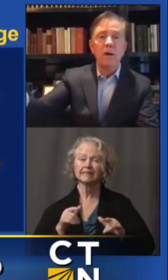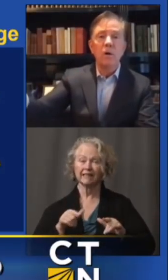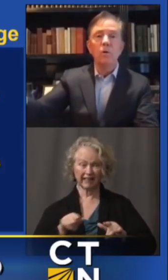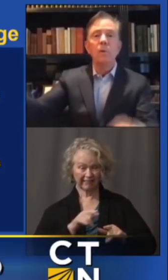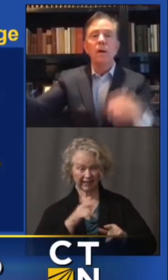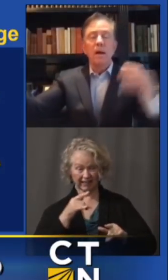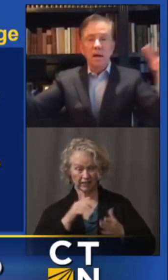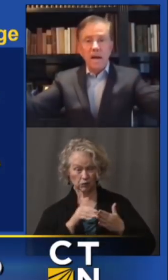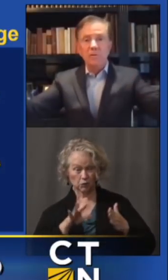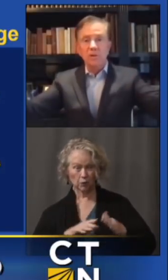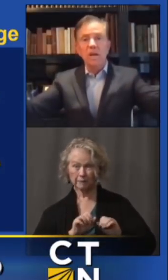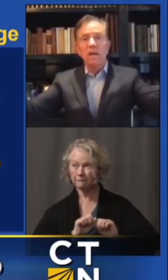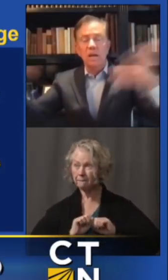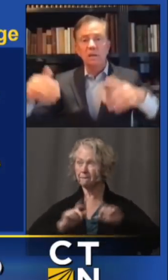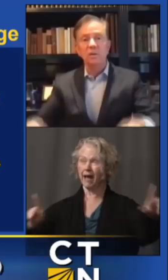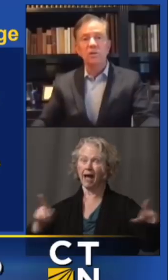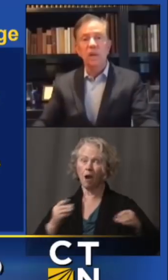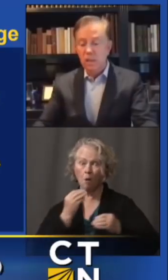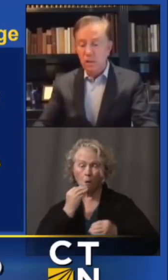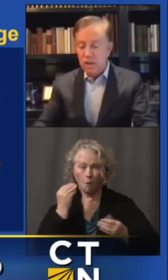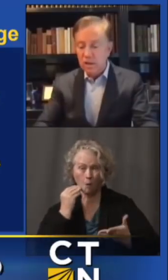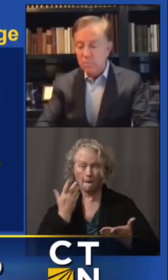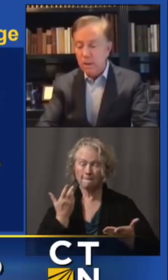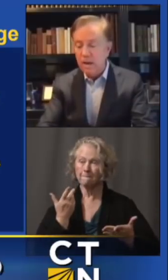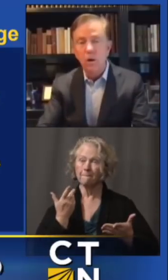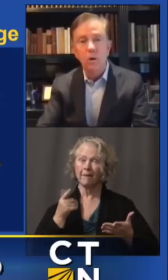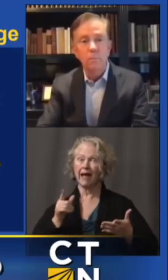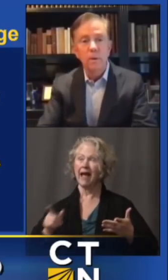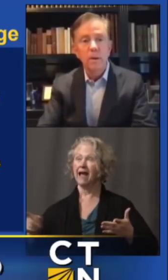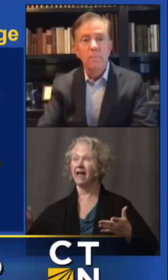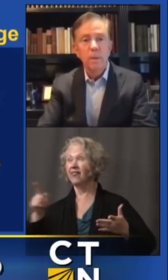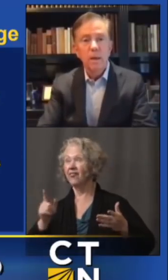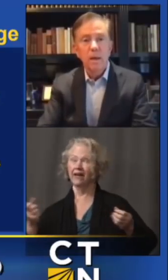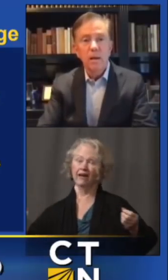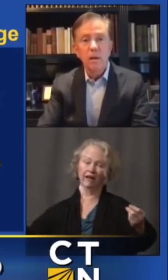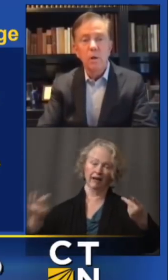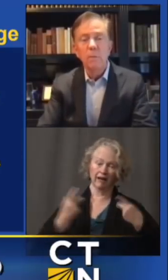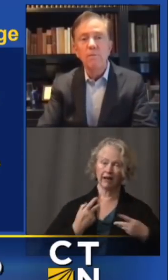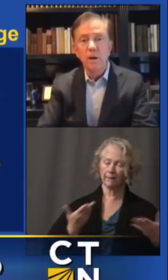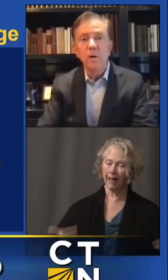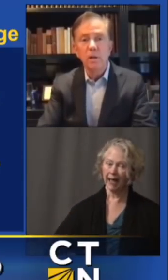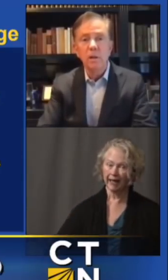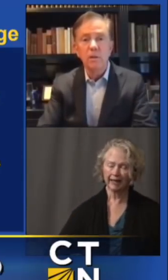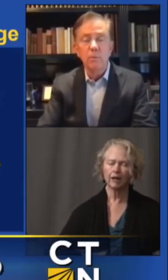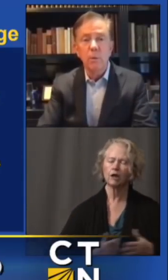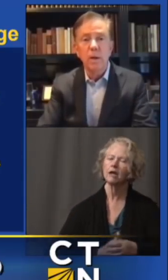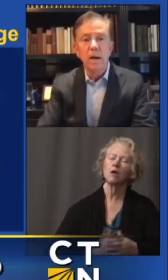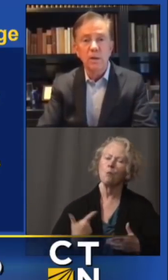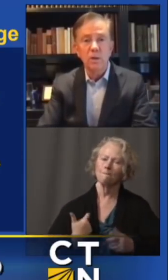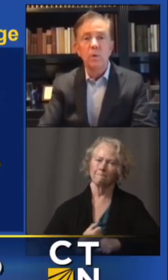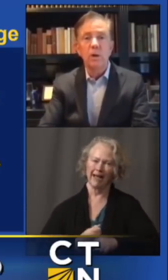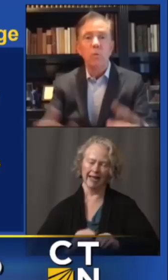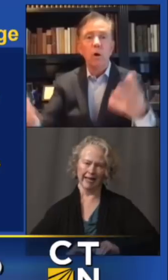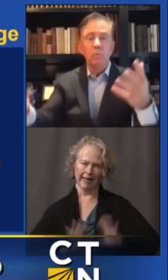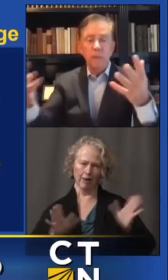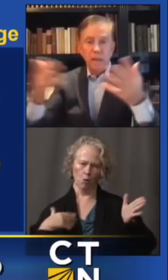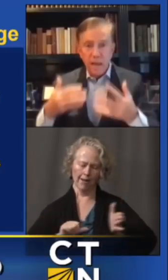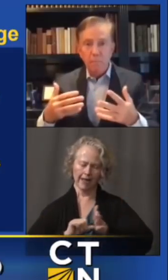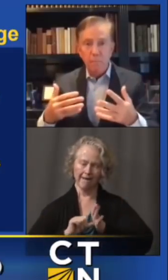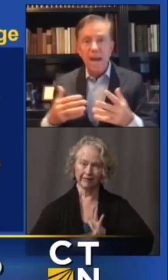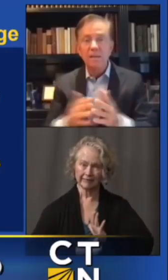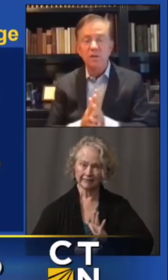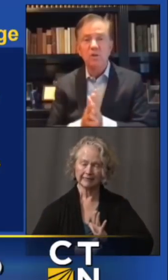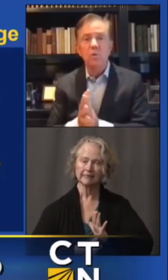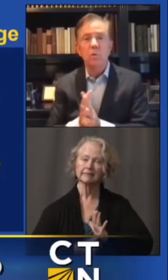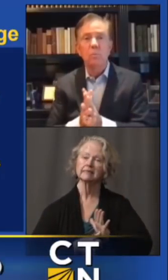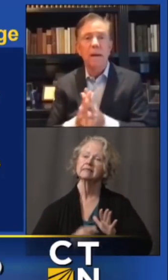back home and out-of-state colleges sending their kids back home. And we're going to be very clear on what we got to do. And it worked when they came